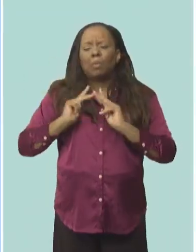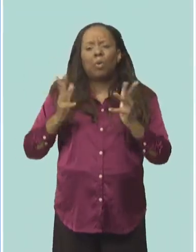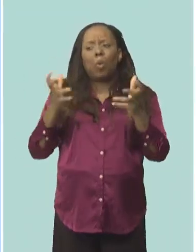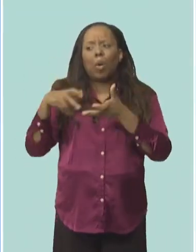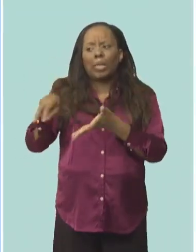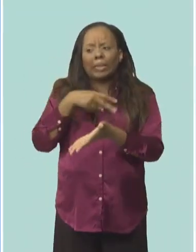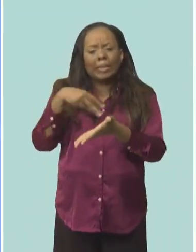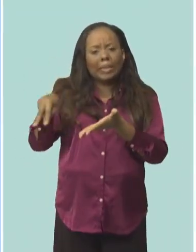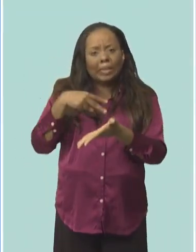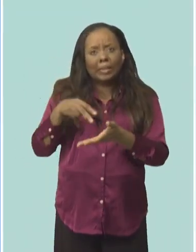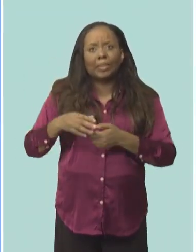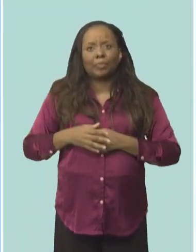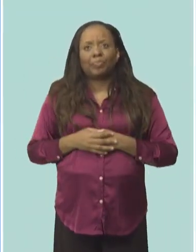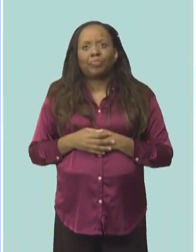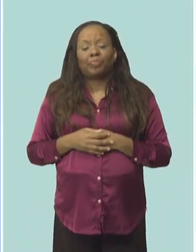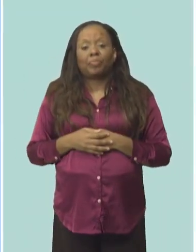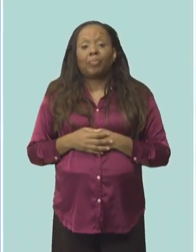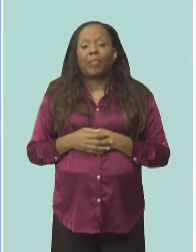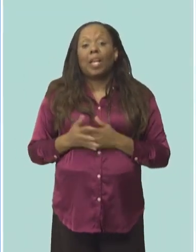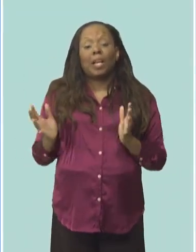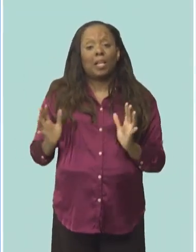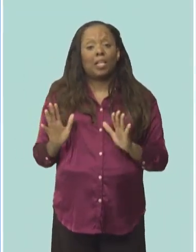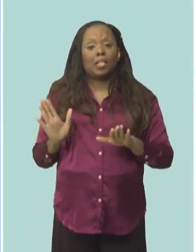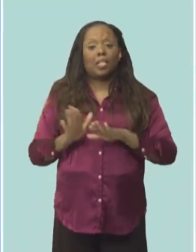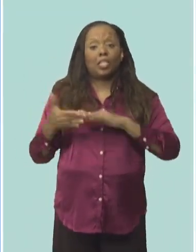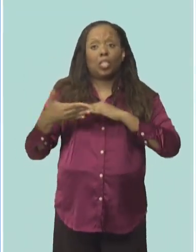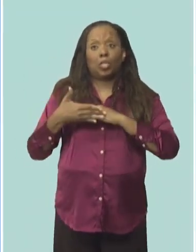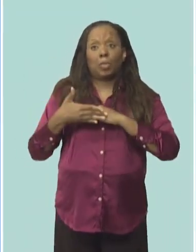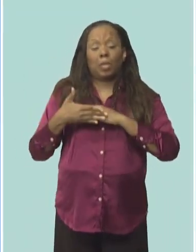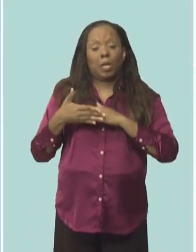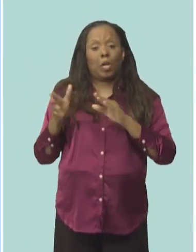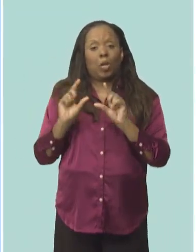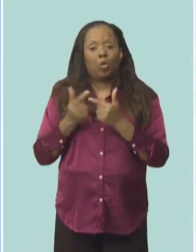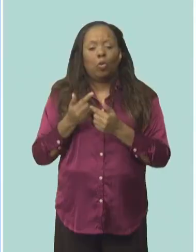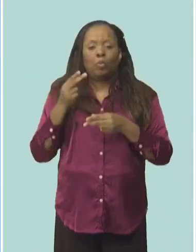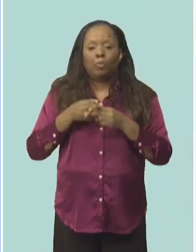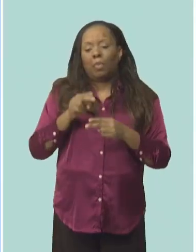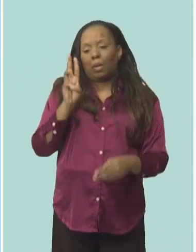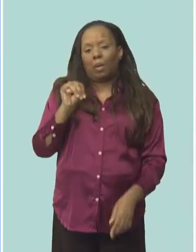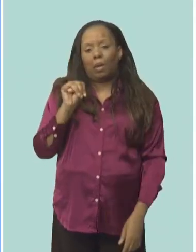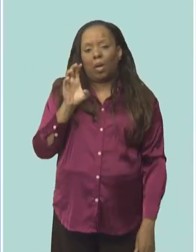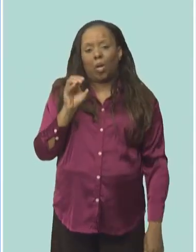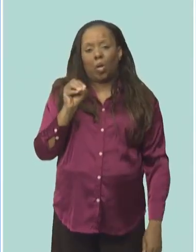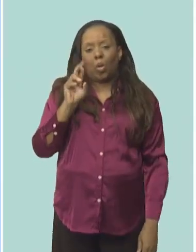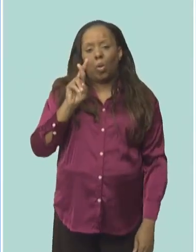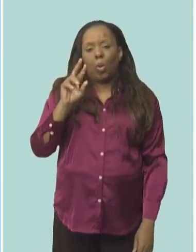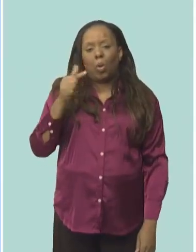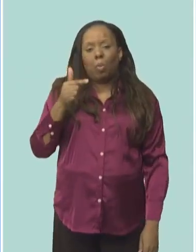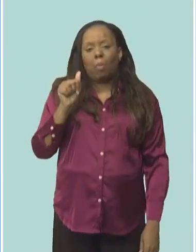The royal family of reggae, the Grammy-winning Jamaican band Morgan Heritage, brought its usual